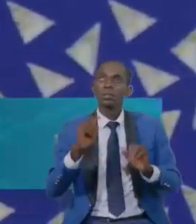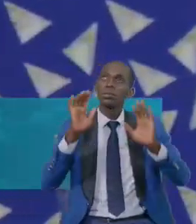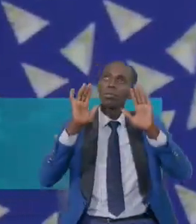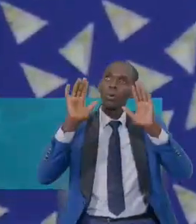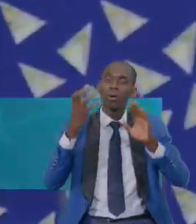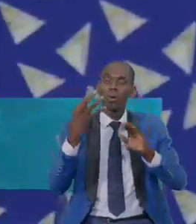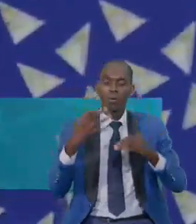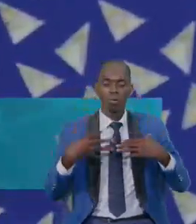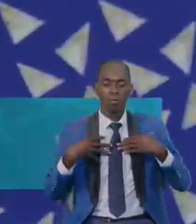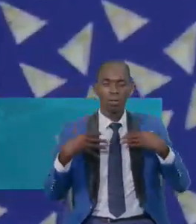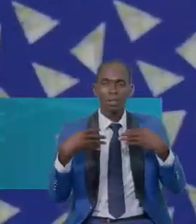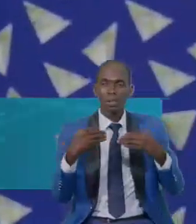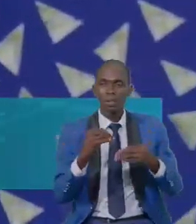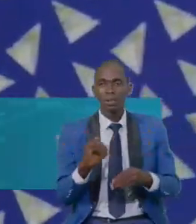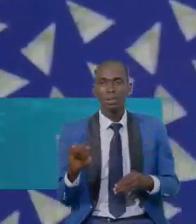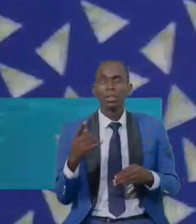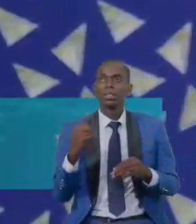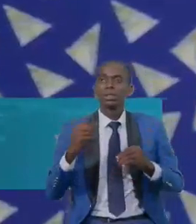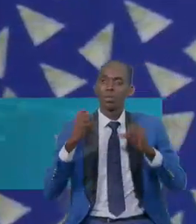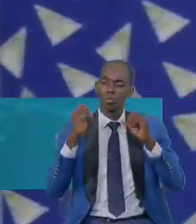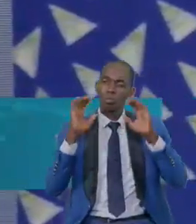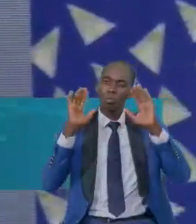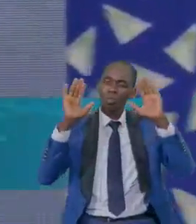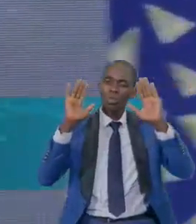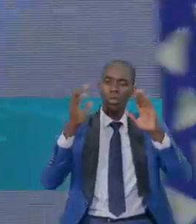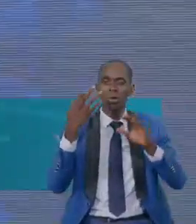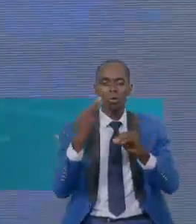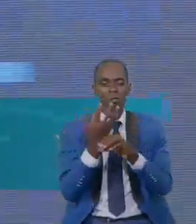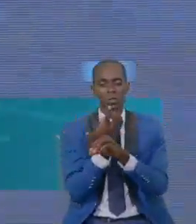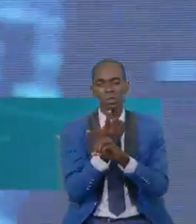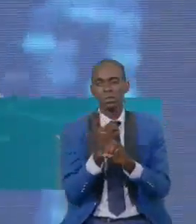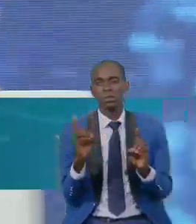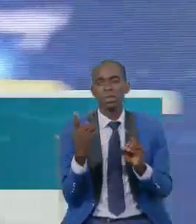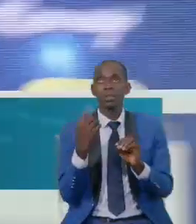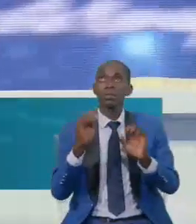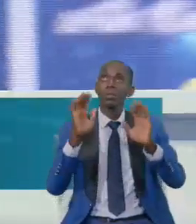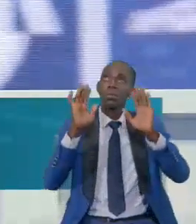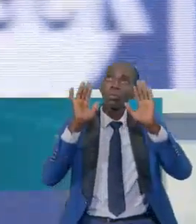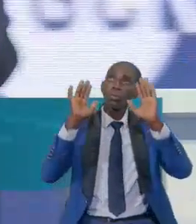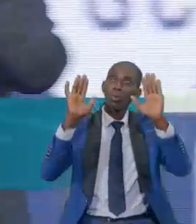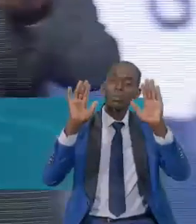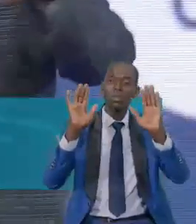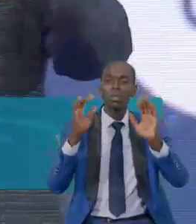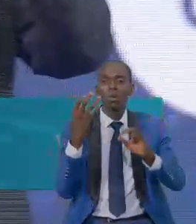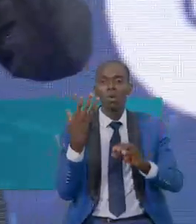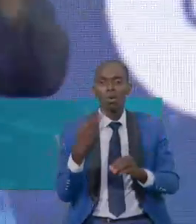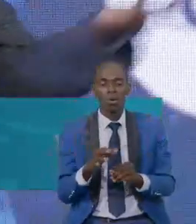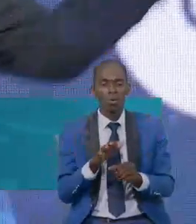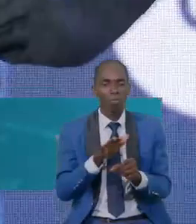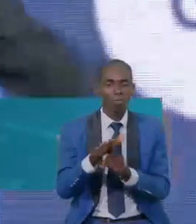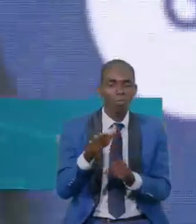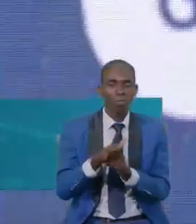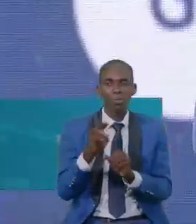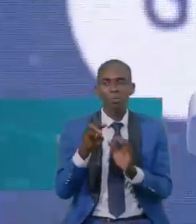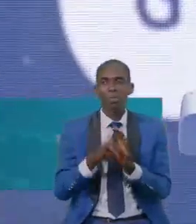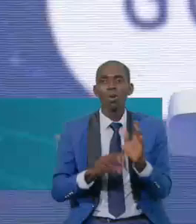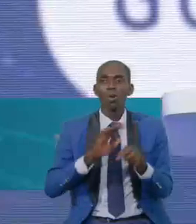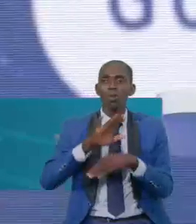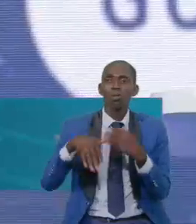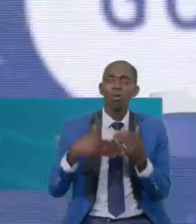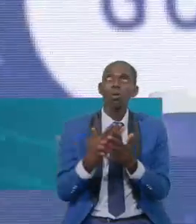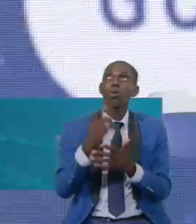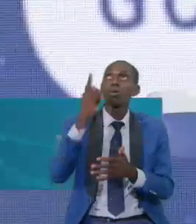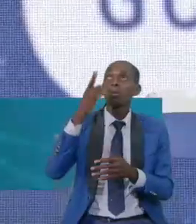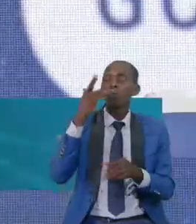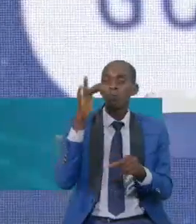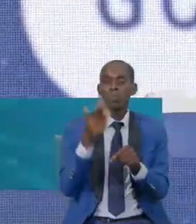healing. The wonder of deliverance. The wonder of the fulfillment of all the promises of God in